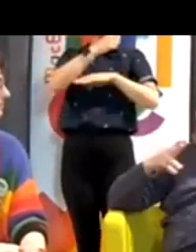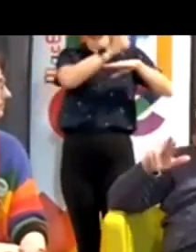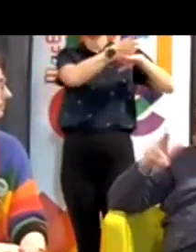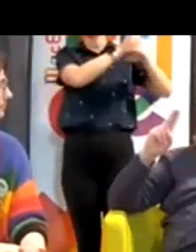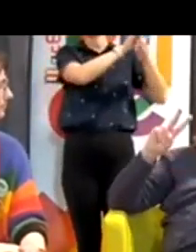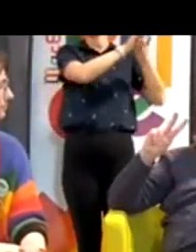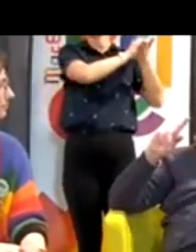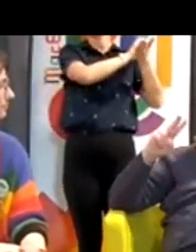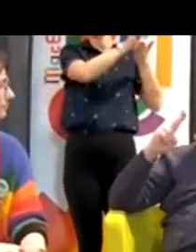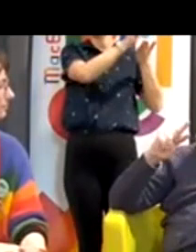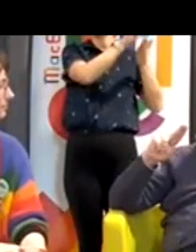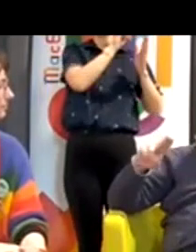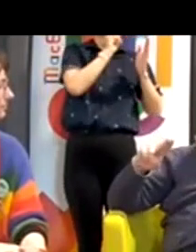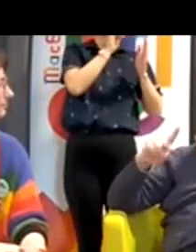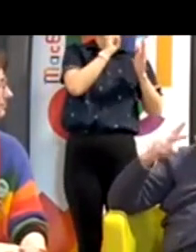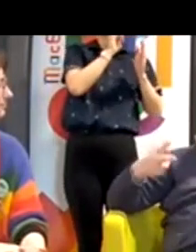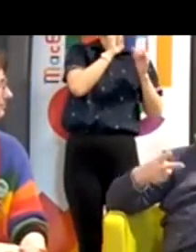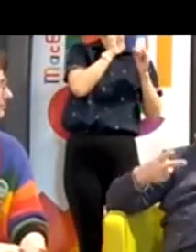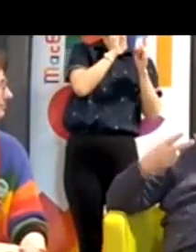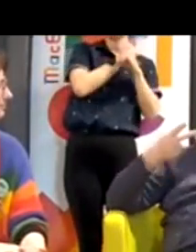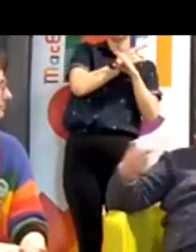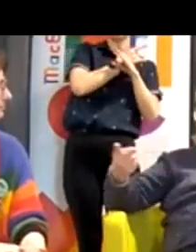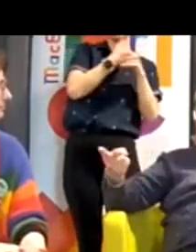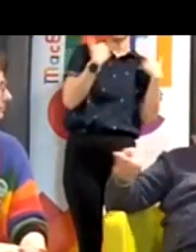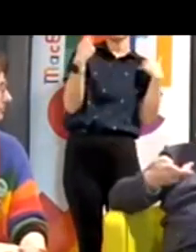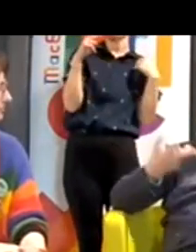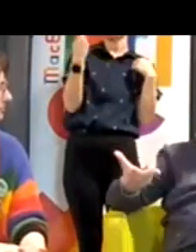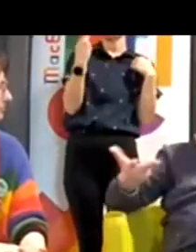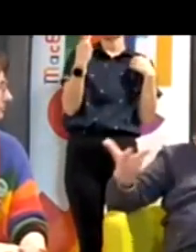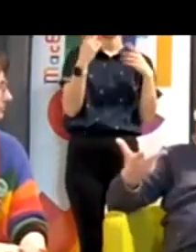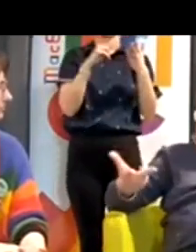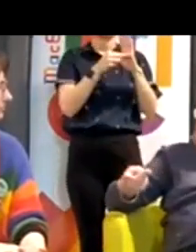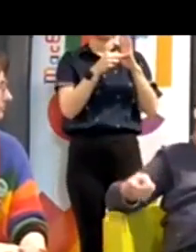is sort of a clever double-edged meaning. Part of it is